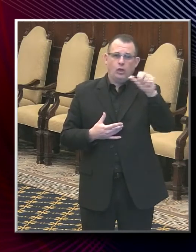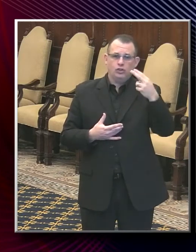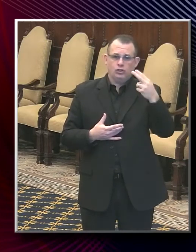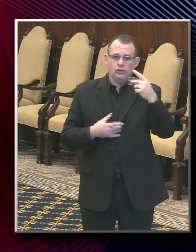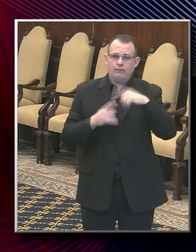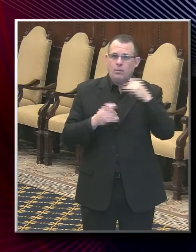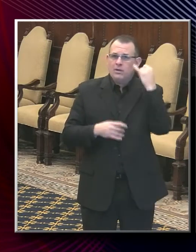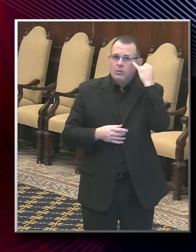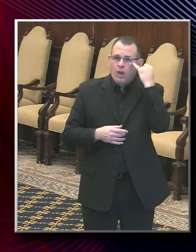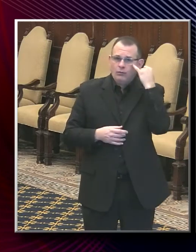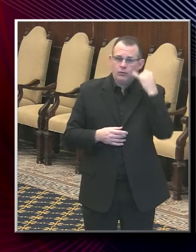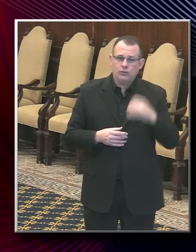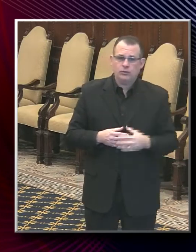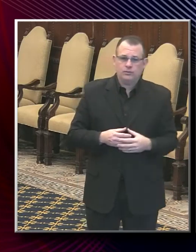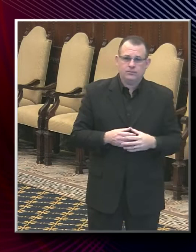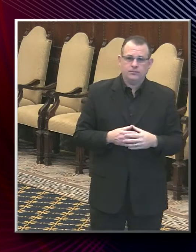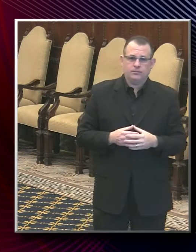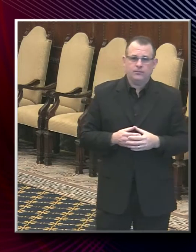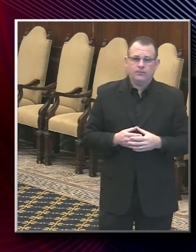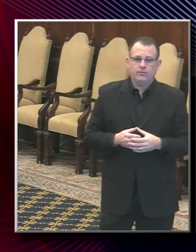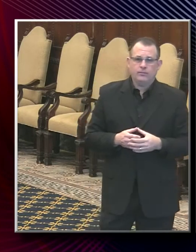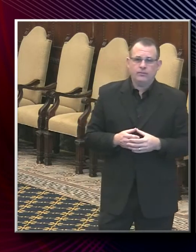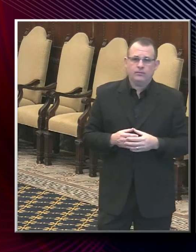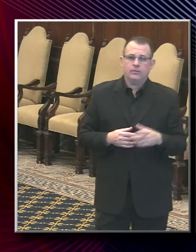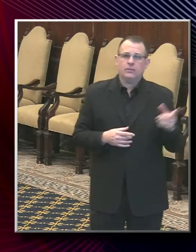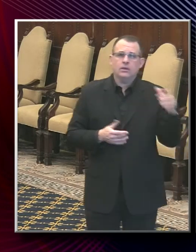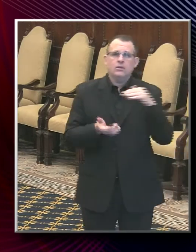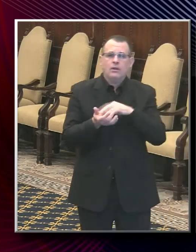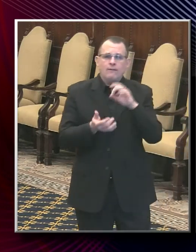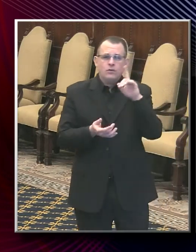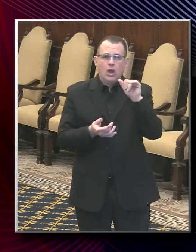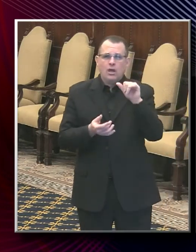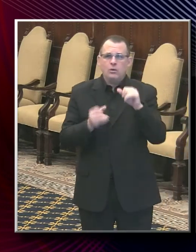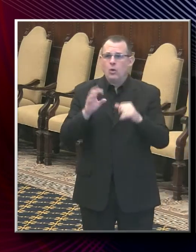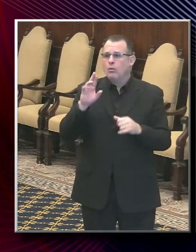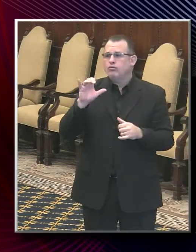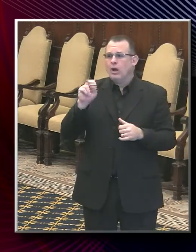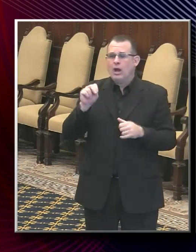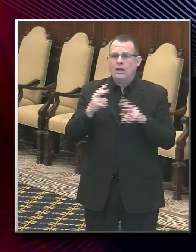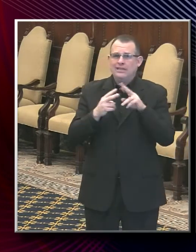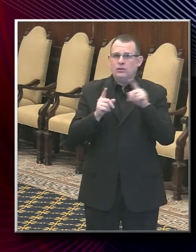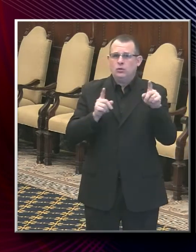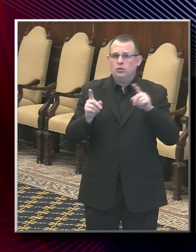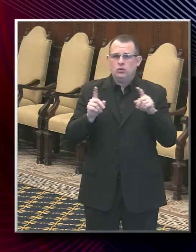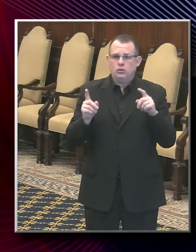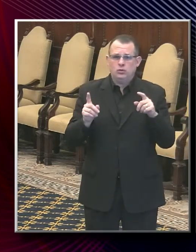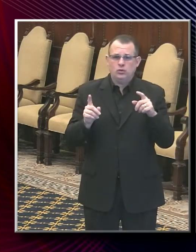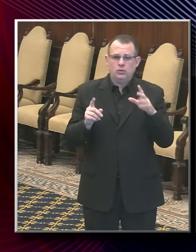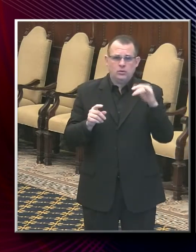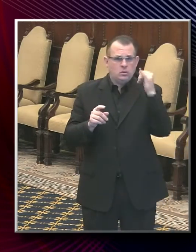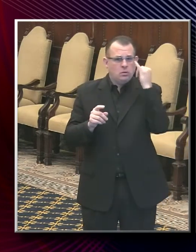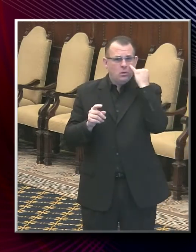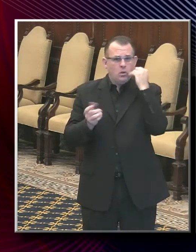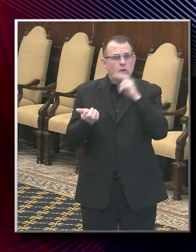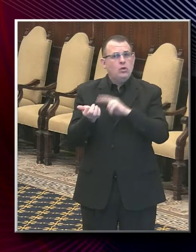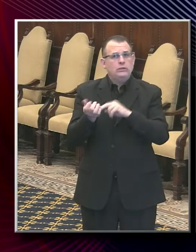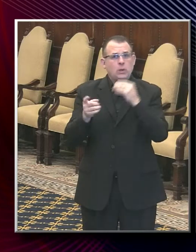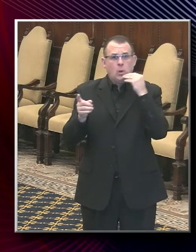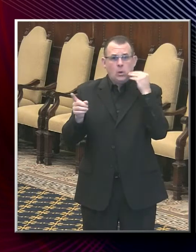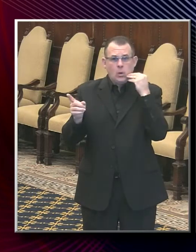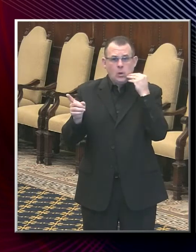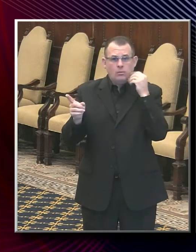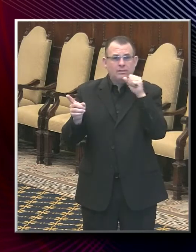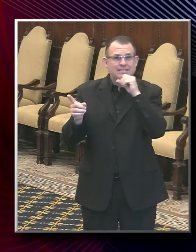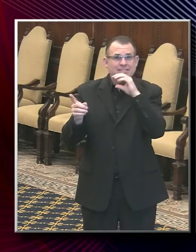have a question, I think, for Dr. Farley or for Brian. What would happen if a nursing home or a senior facility is